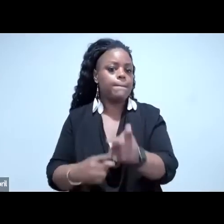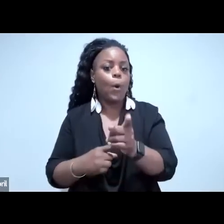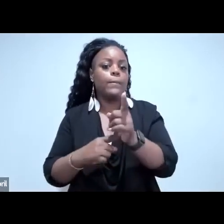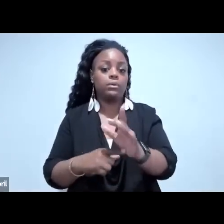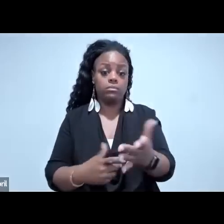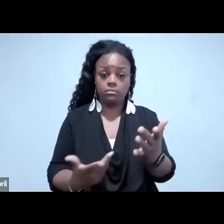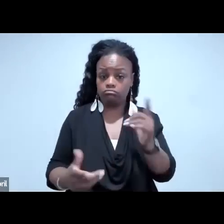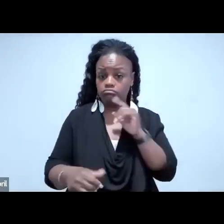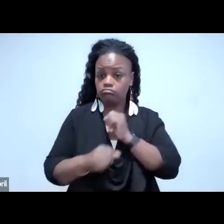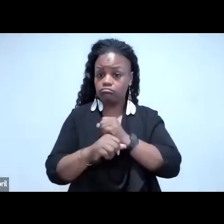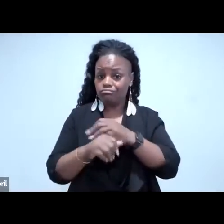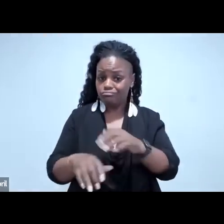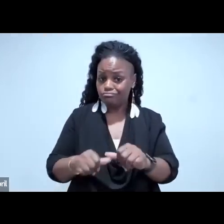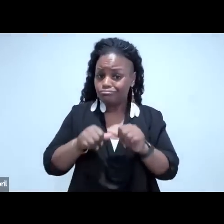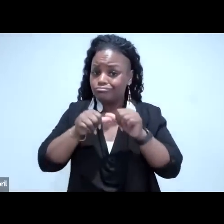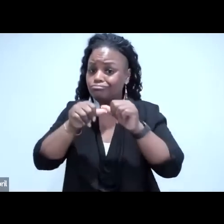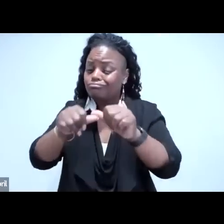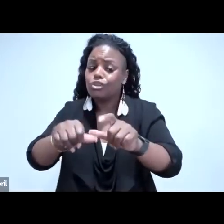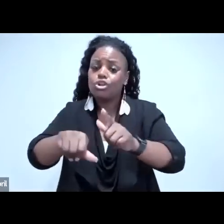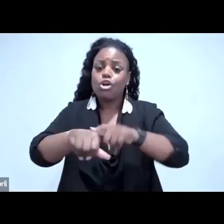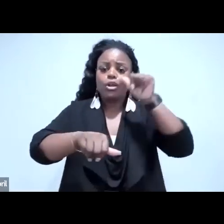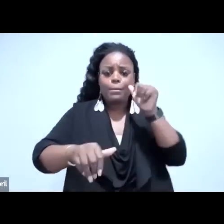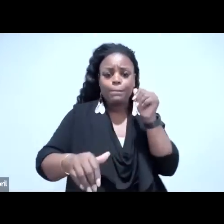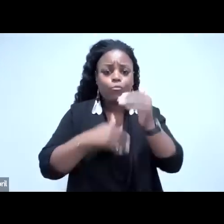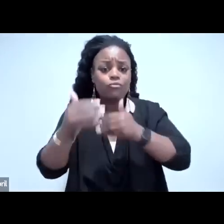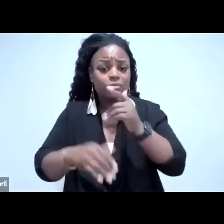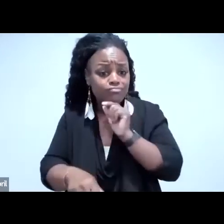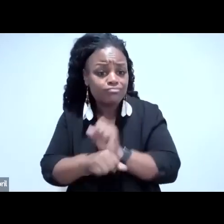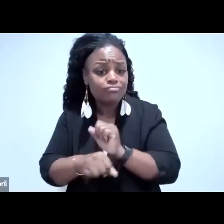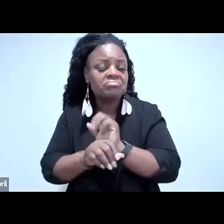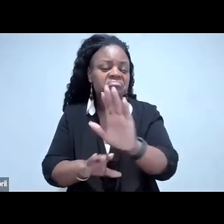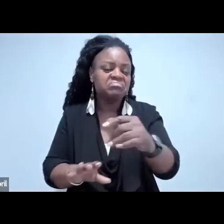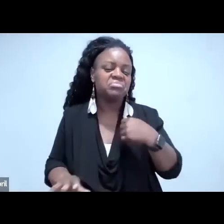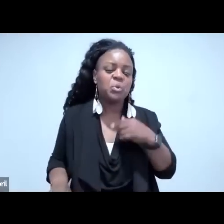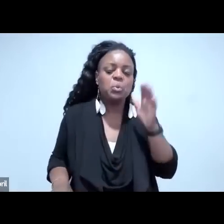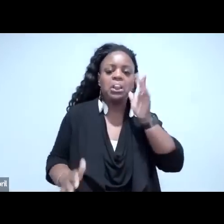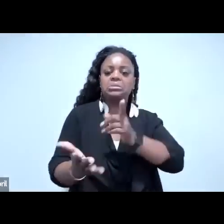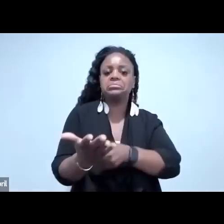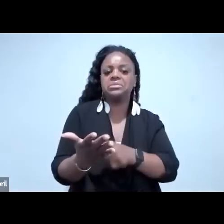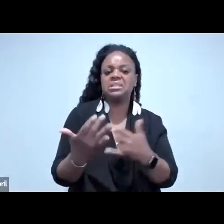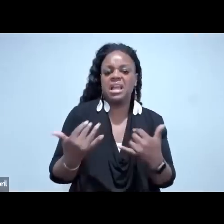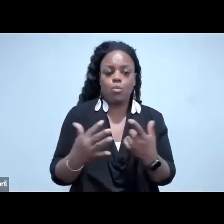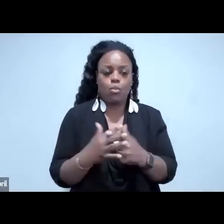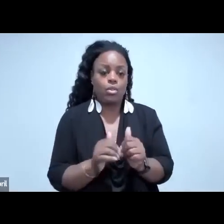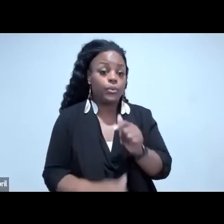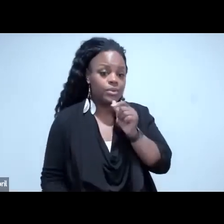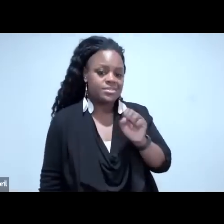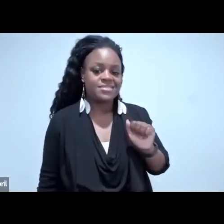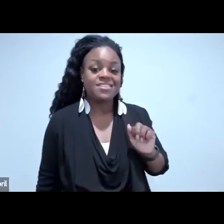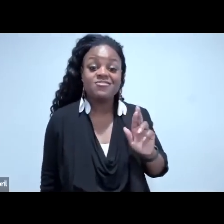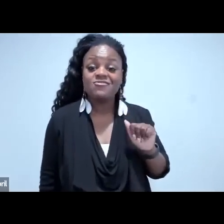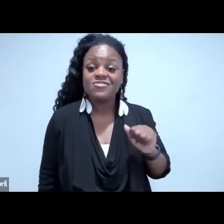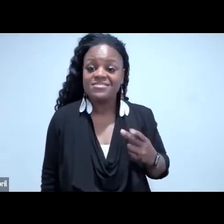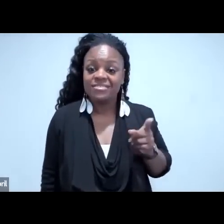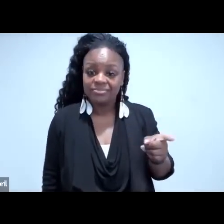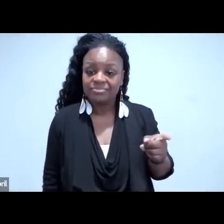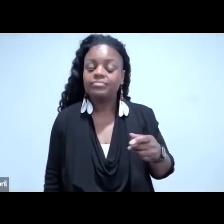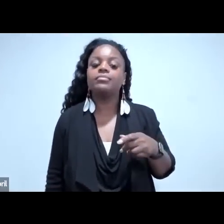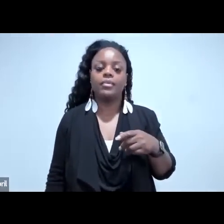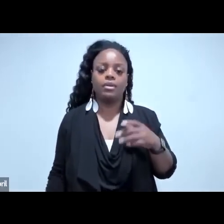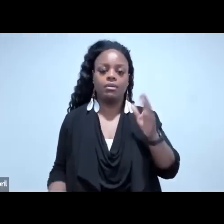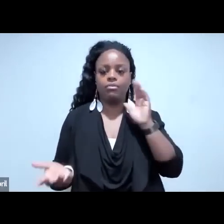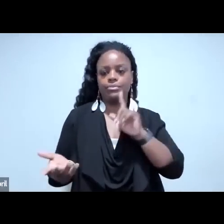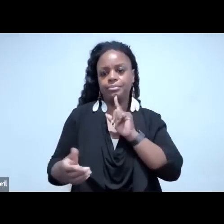start now with Sarah Nelson, a truly inspiring voice for the nation's workers. Sarah has been president of the Association of